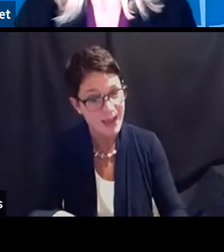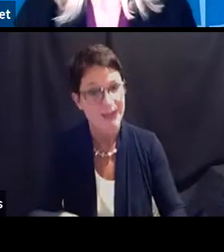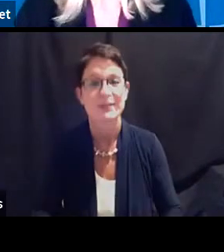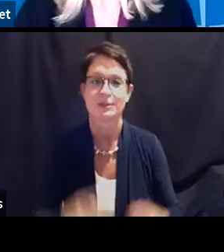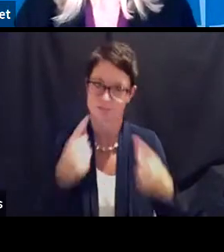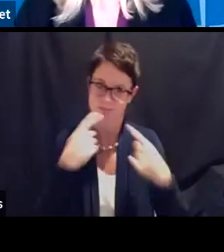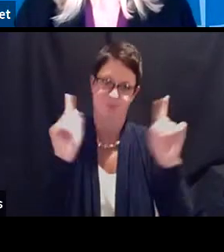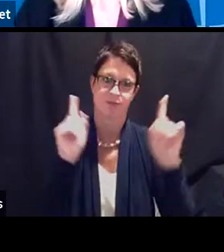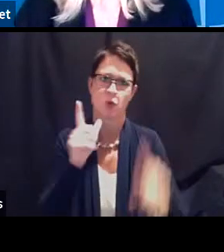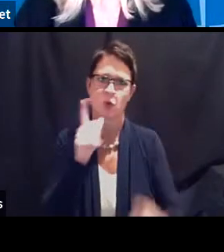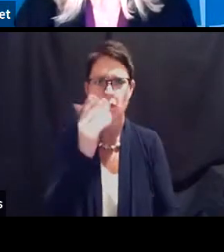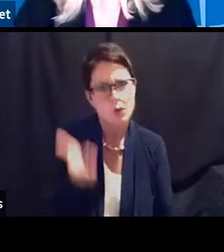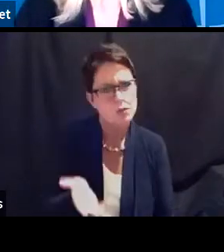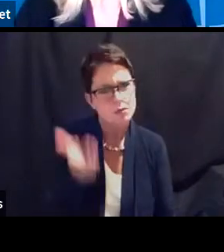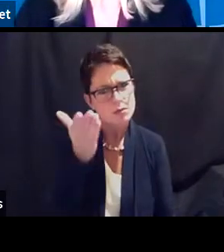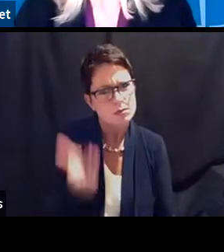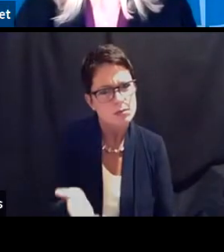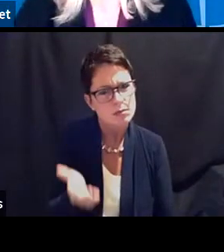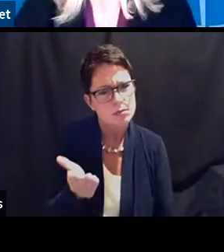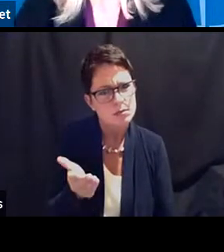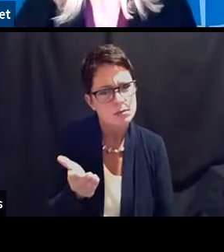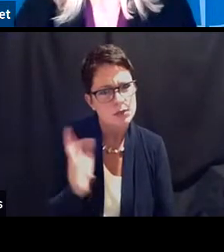you. Who is this?